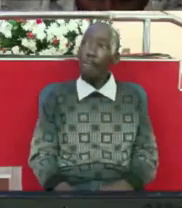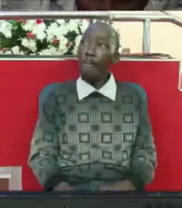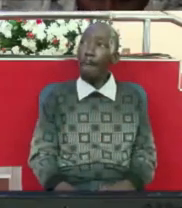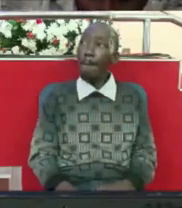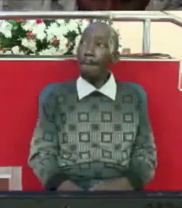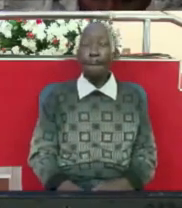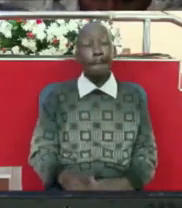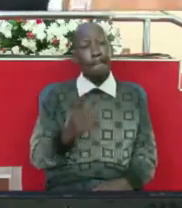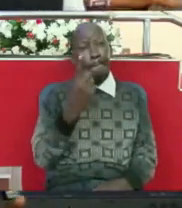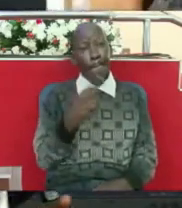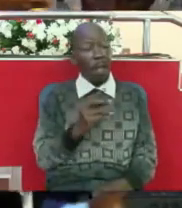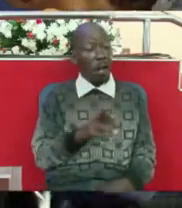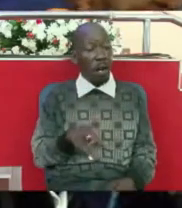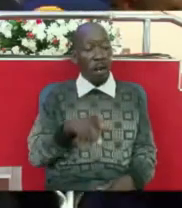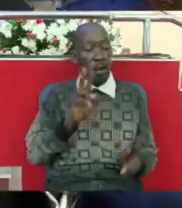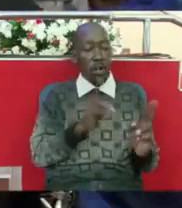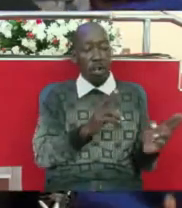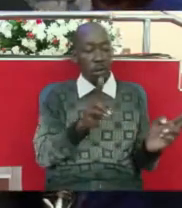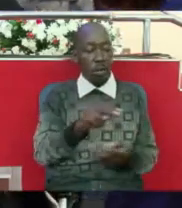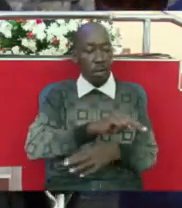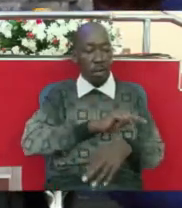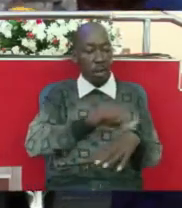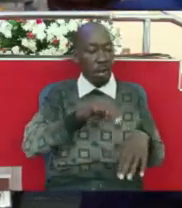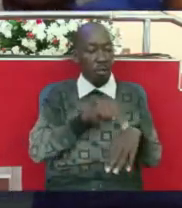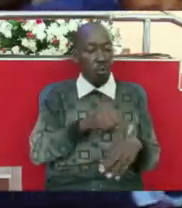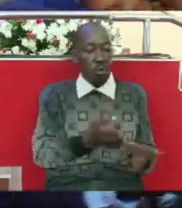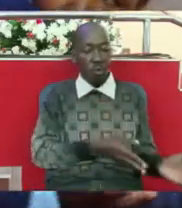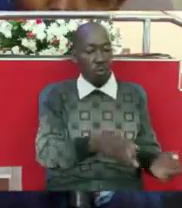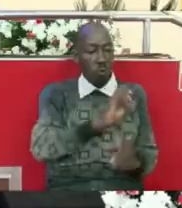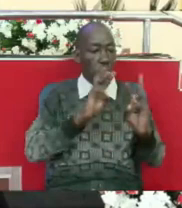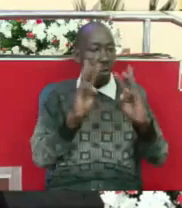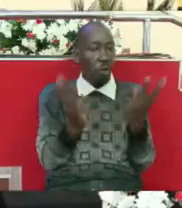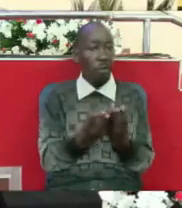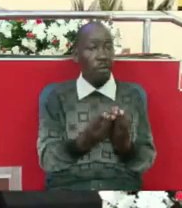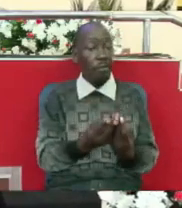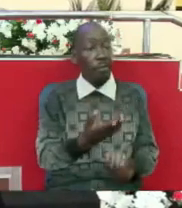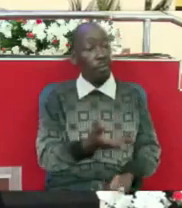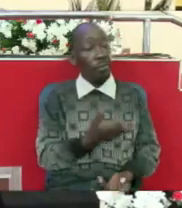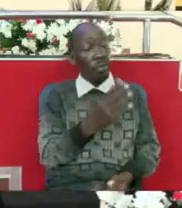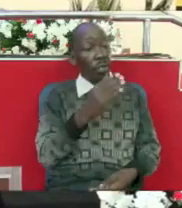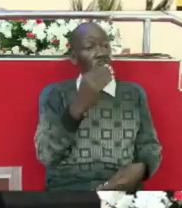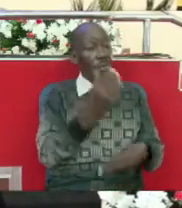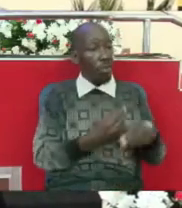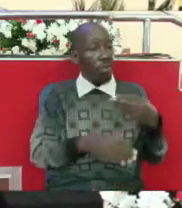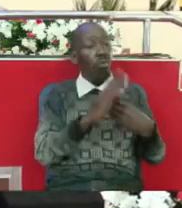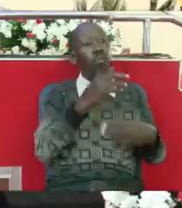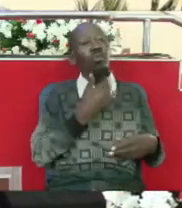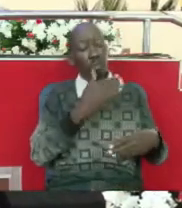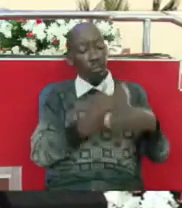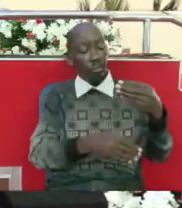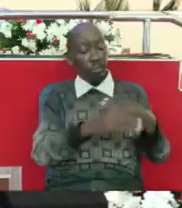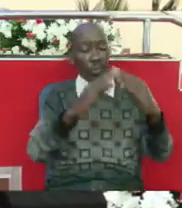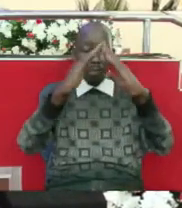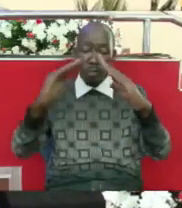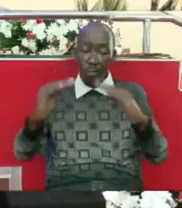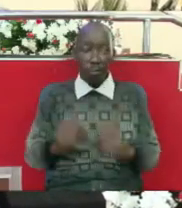in this natural realm, katika hali hii ya kikawaida, the way that you're going to build it vile ambavyo unaweza